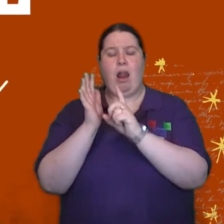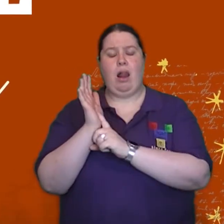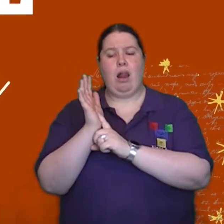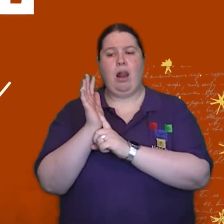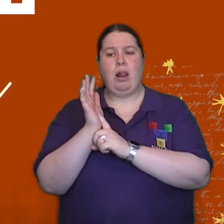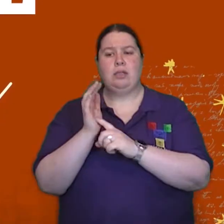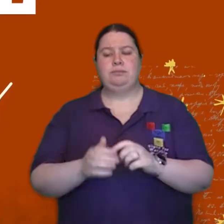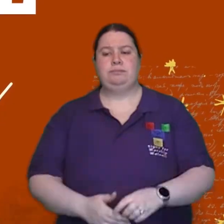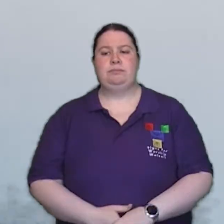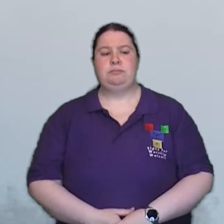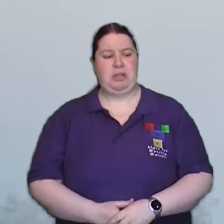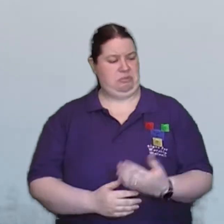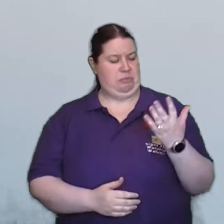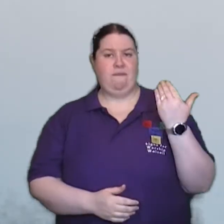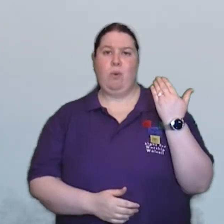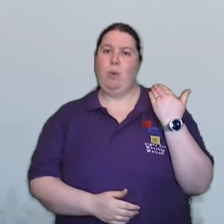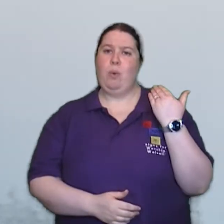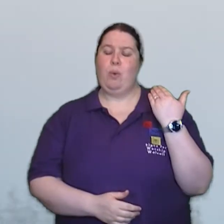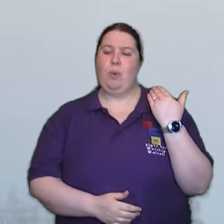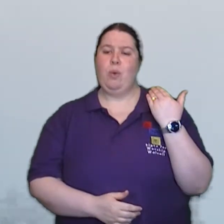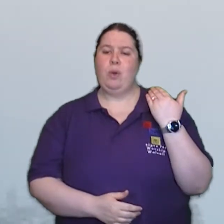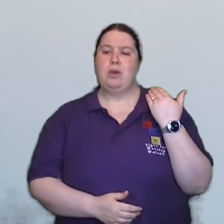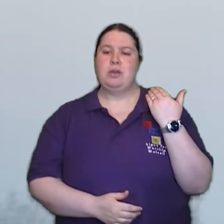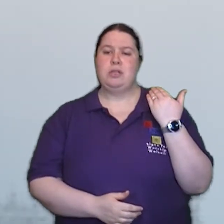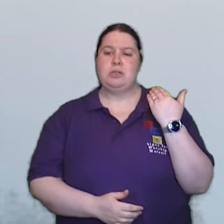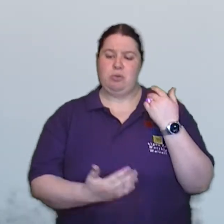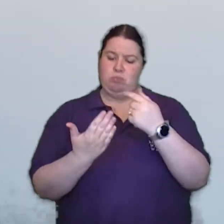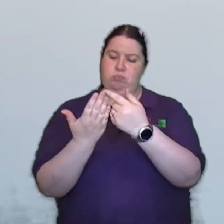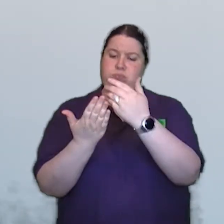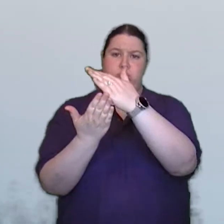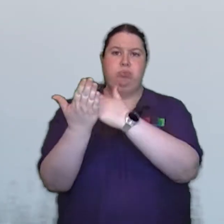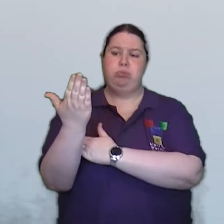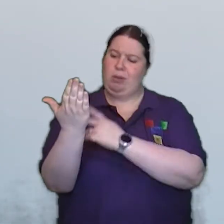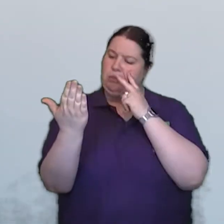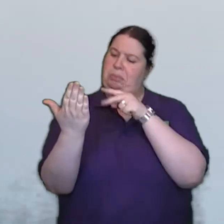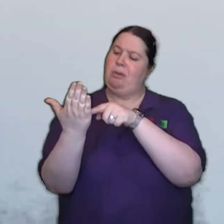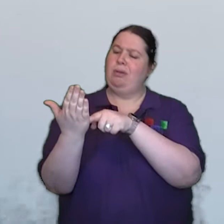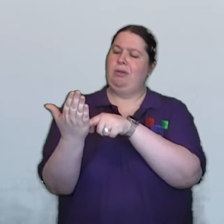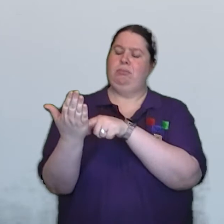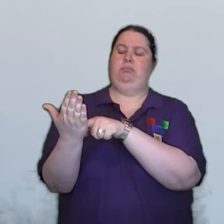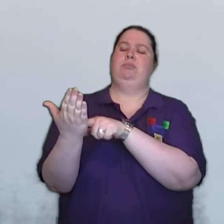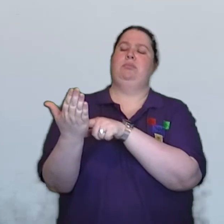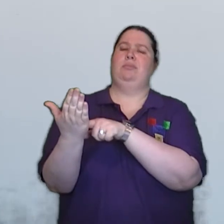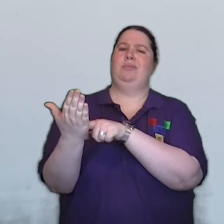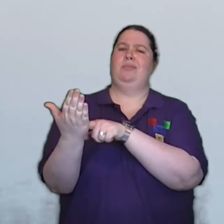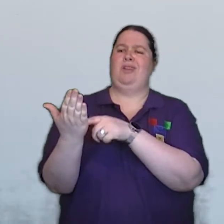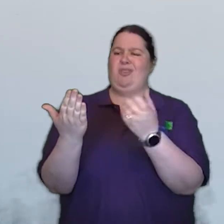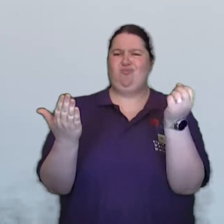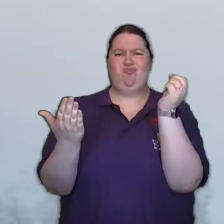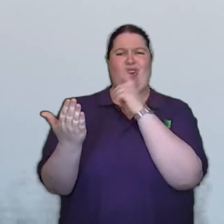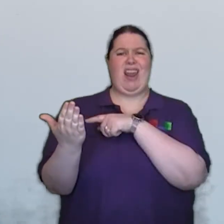in that book. And as with previous weeks, the passage we look at today might make you